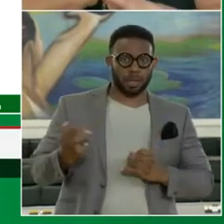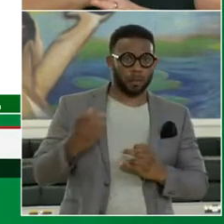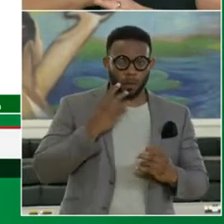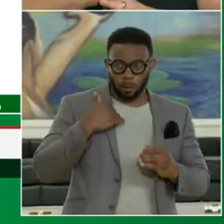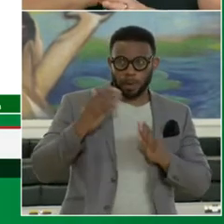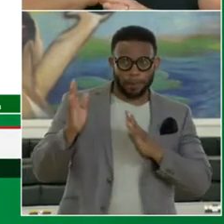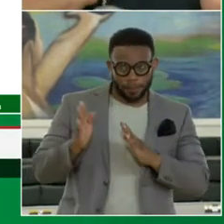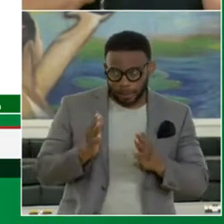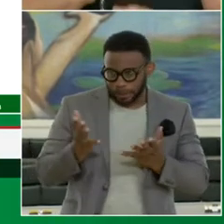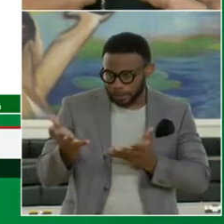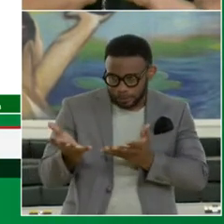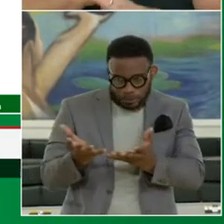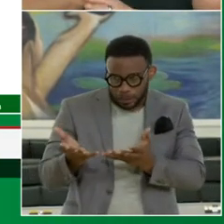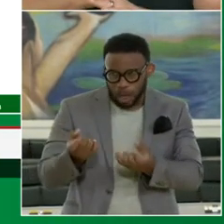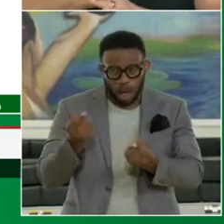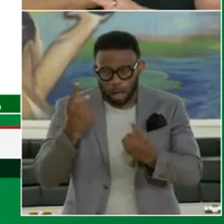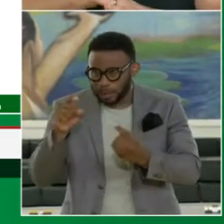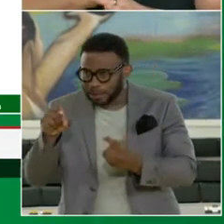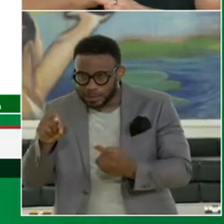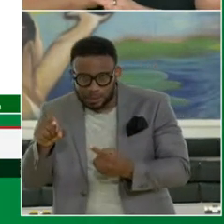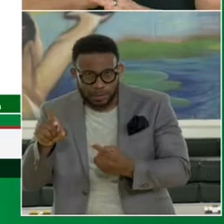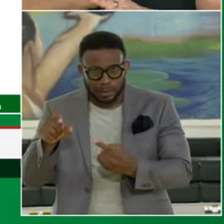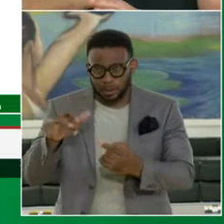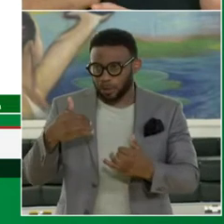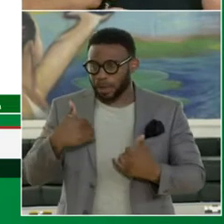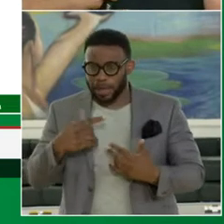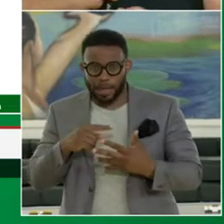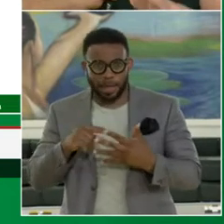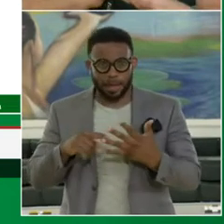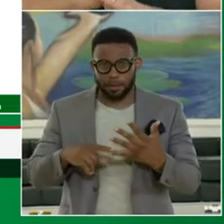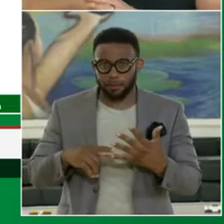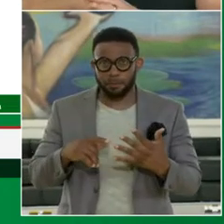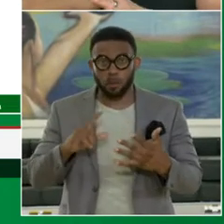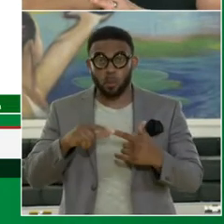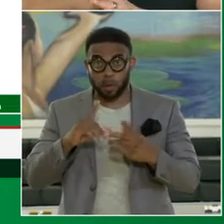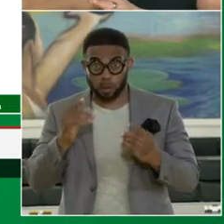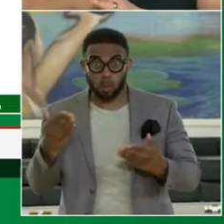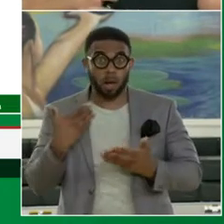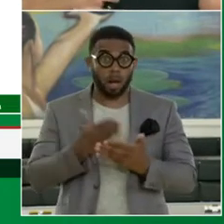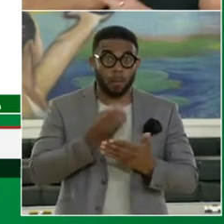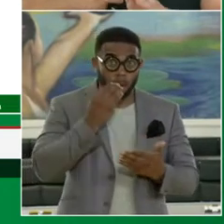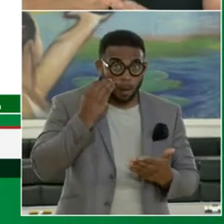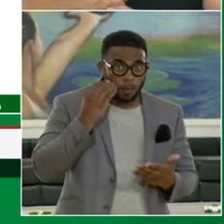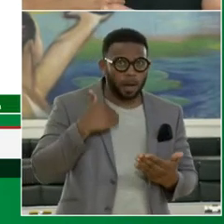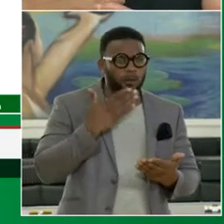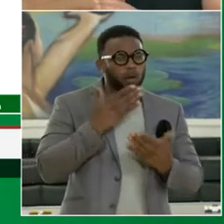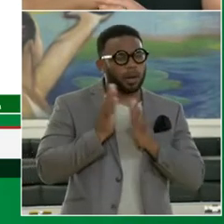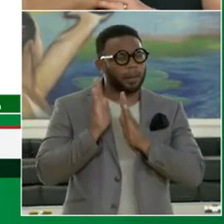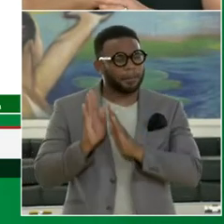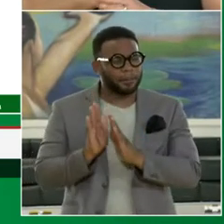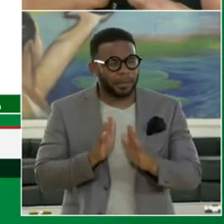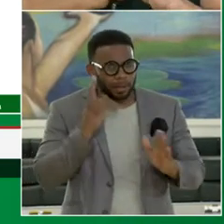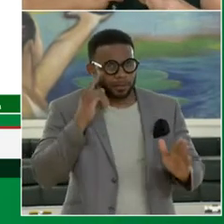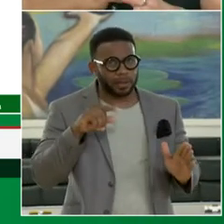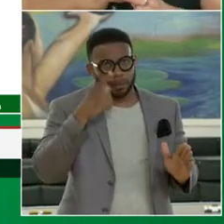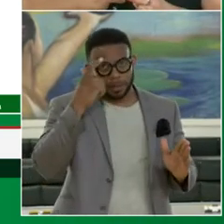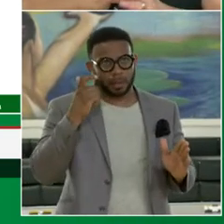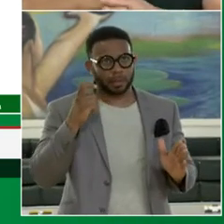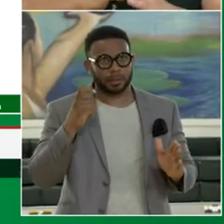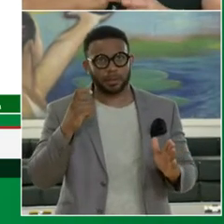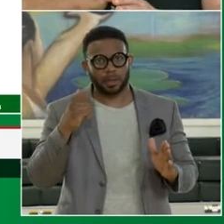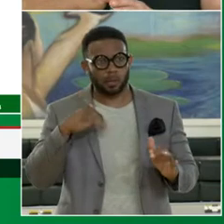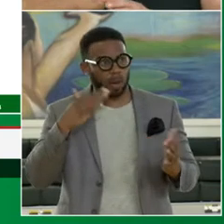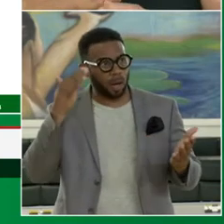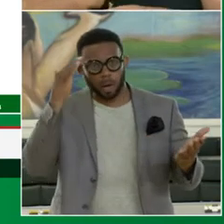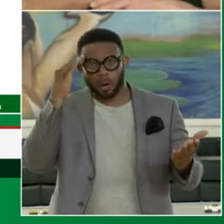we can plan with them, we can understand the needs that they're going to have, so that when they do come home, we've got a good plan for them. Because as